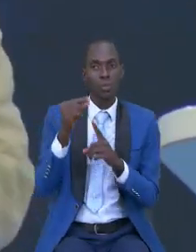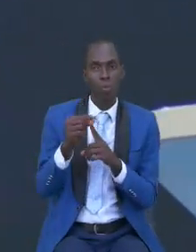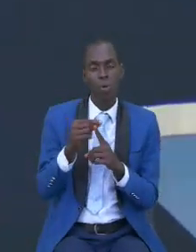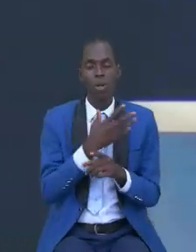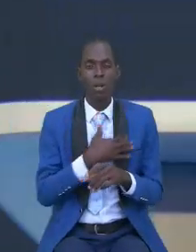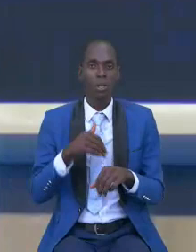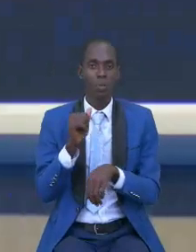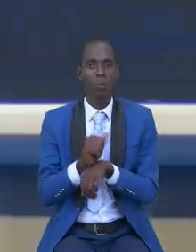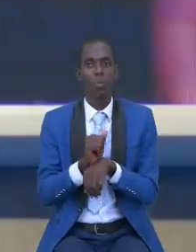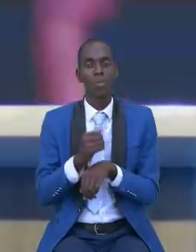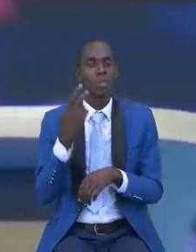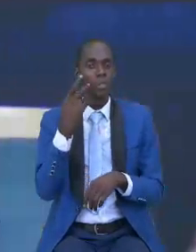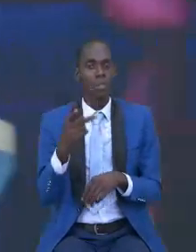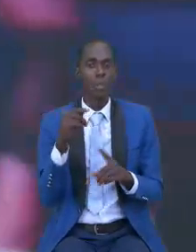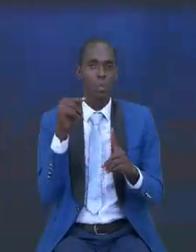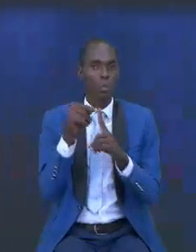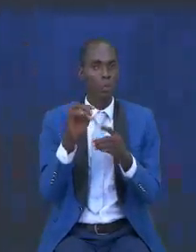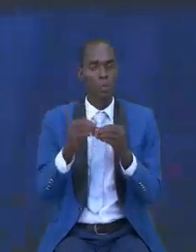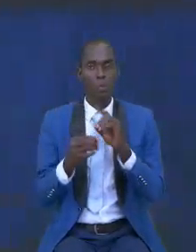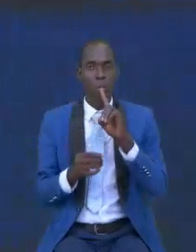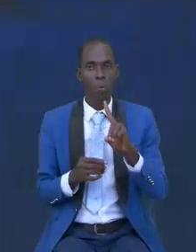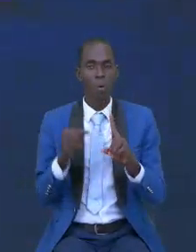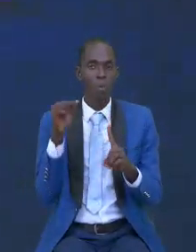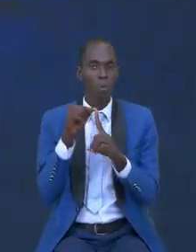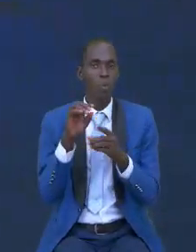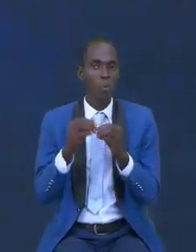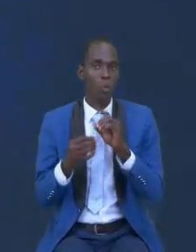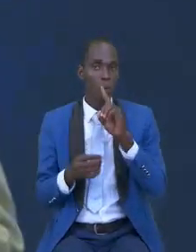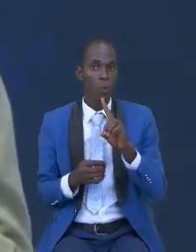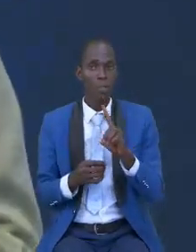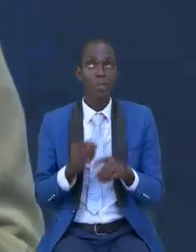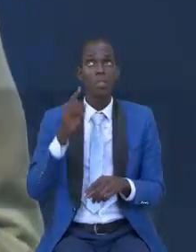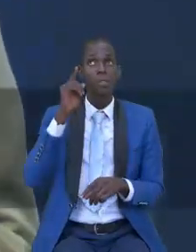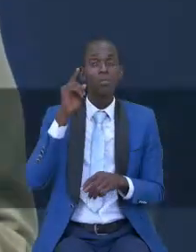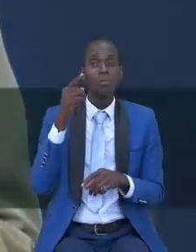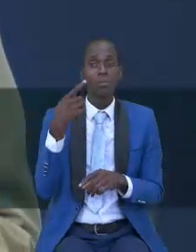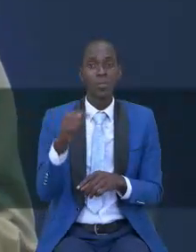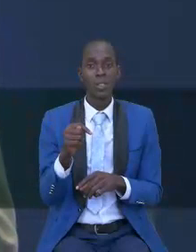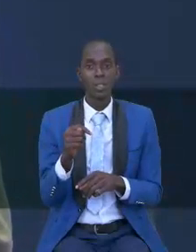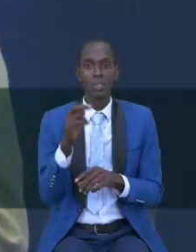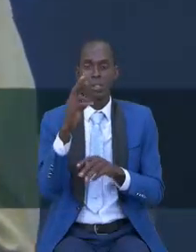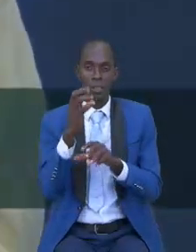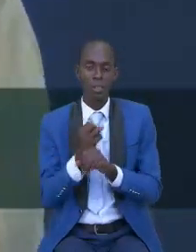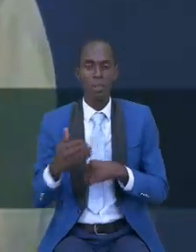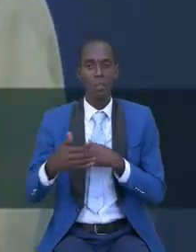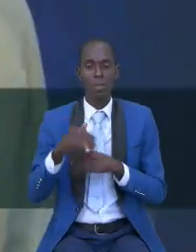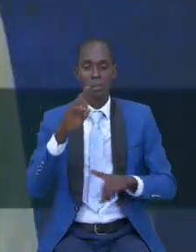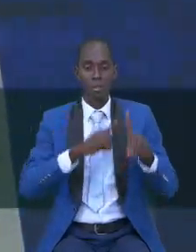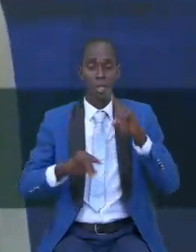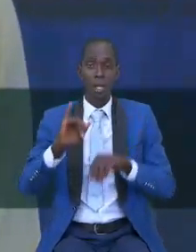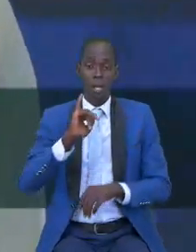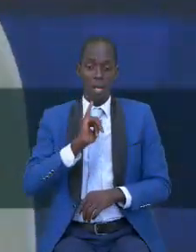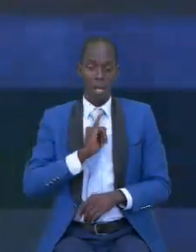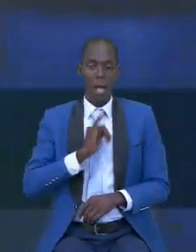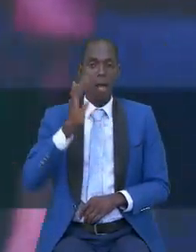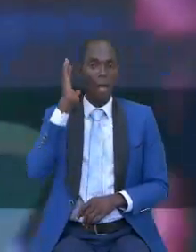works. We're looking at number one. Number one is recovery. I will recover.